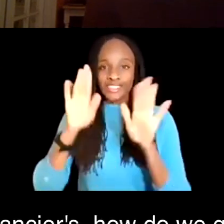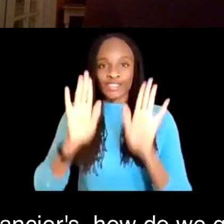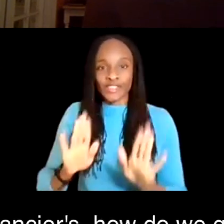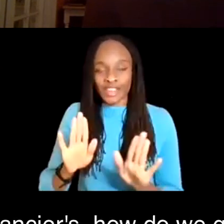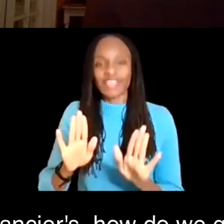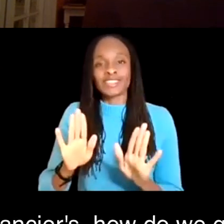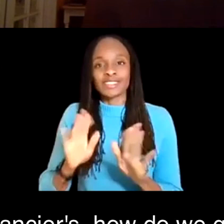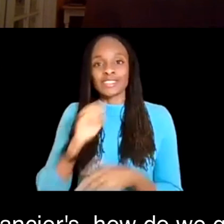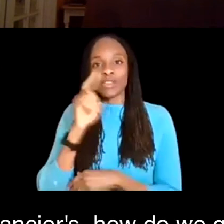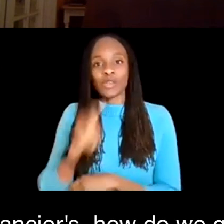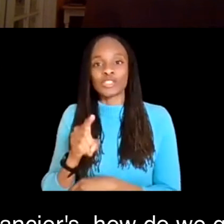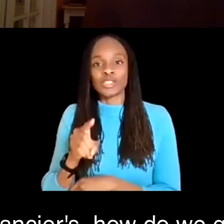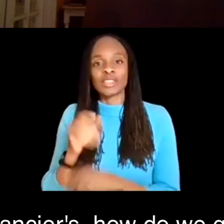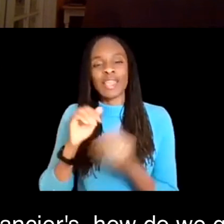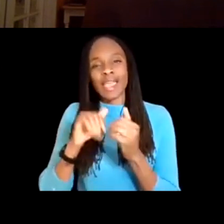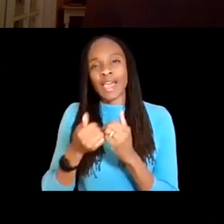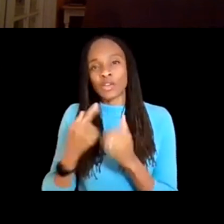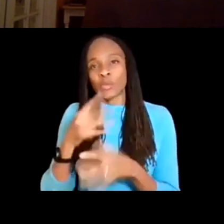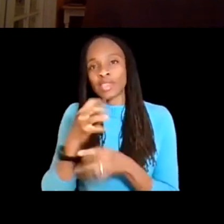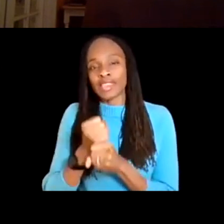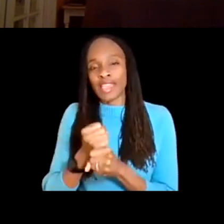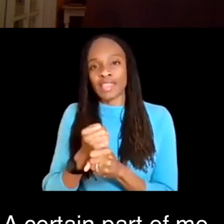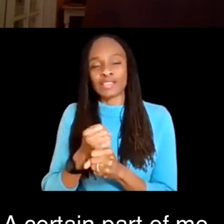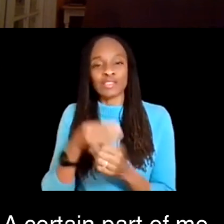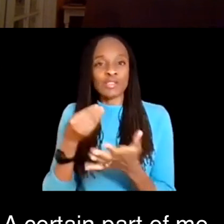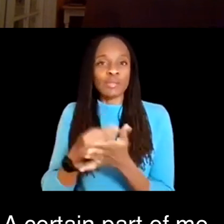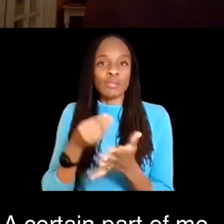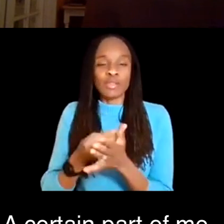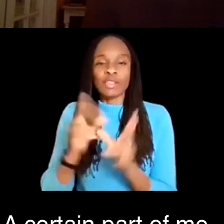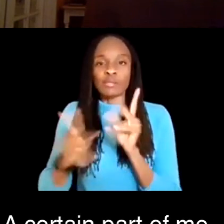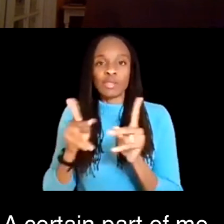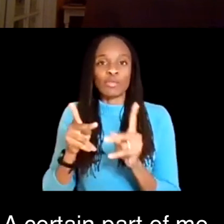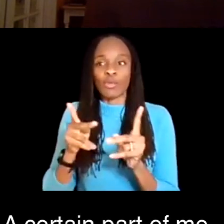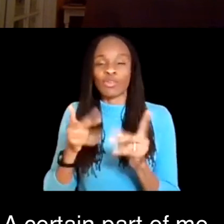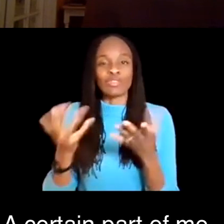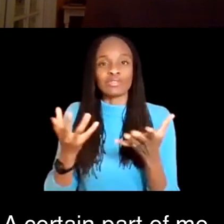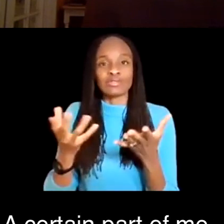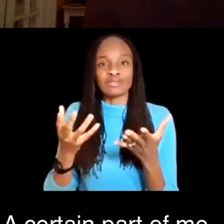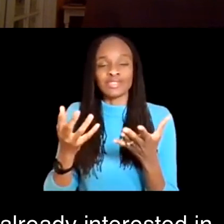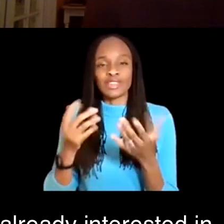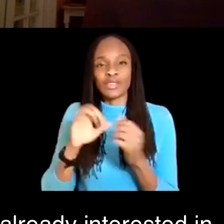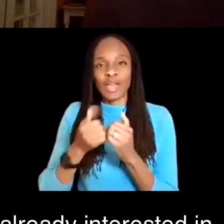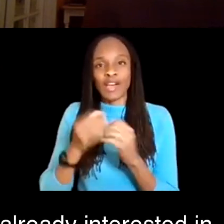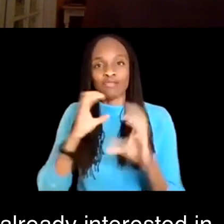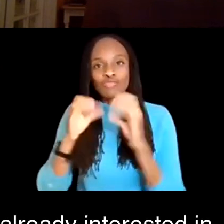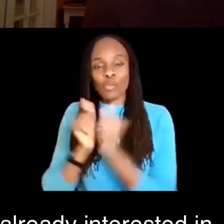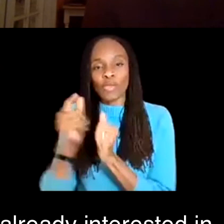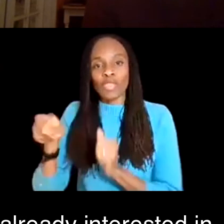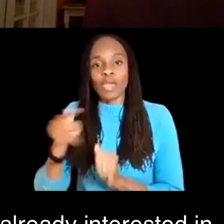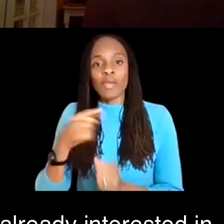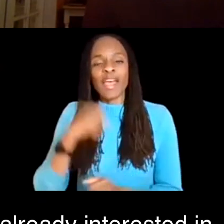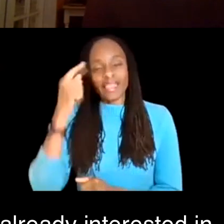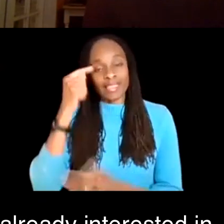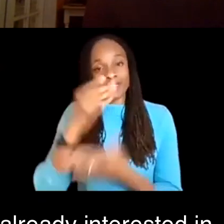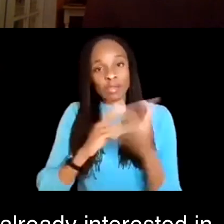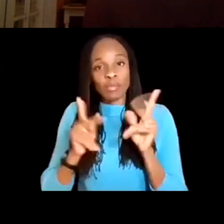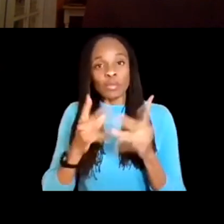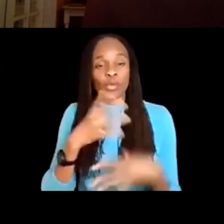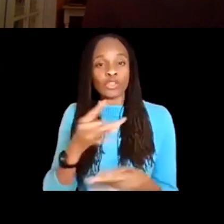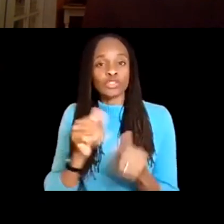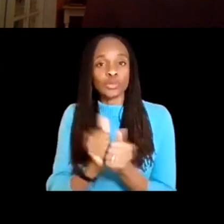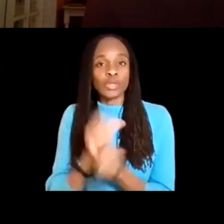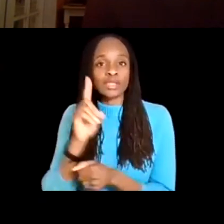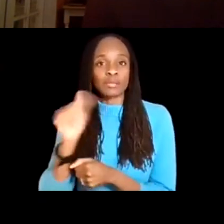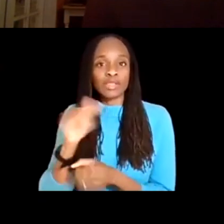financiers, how do we get these conversations to them, the money people? A certain part of me thinks those of us already interested in disability inclusive filmmaking can